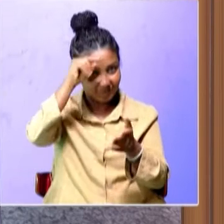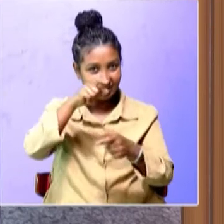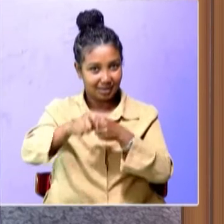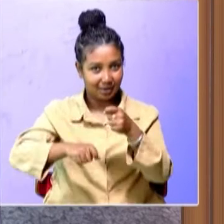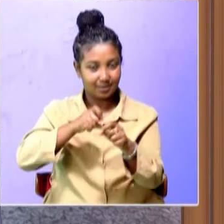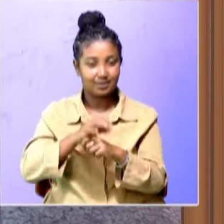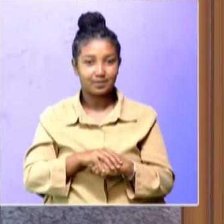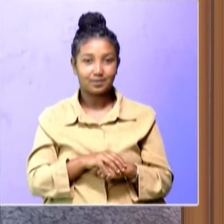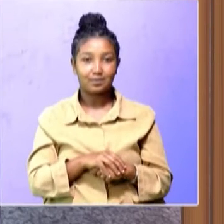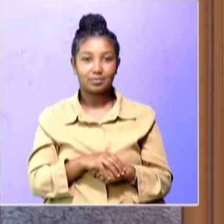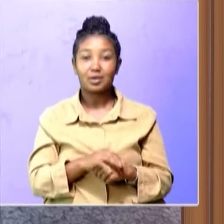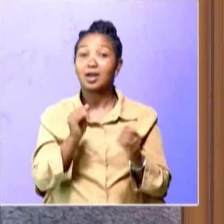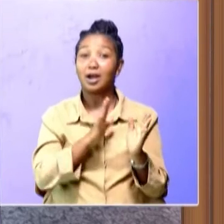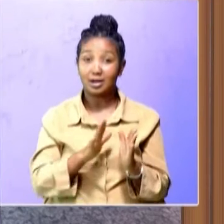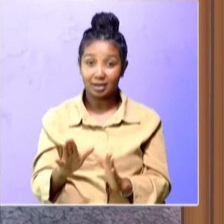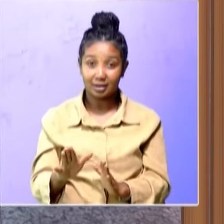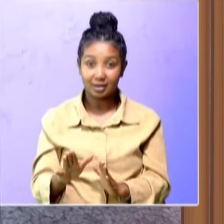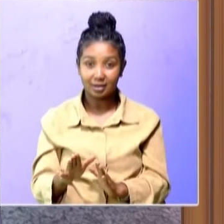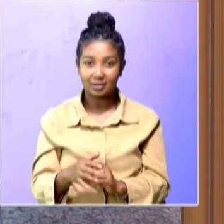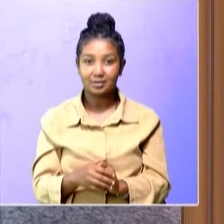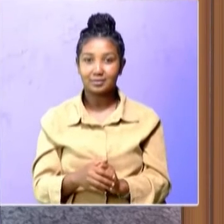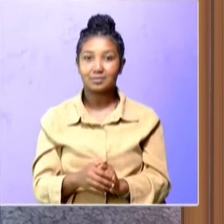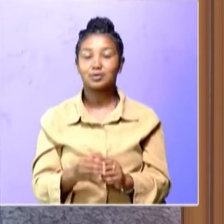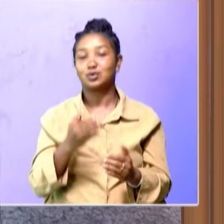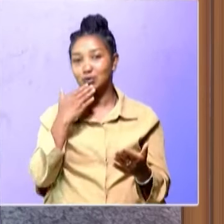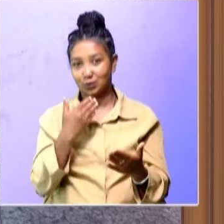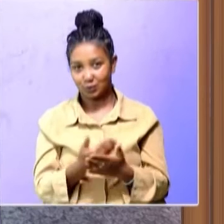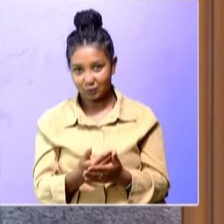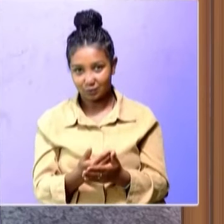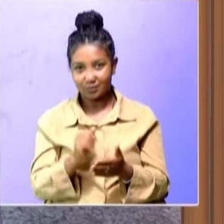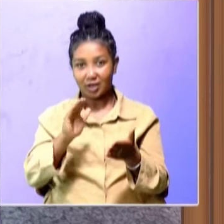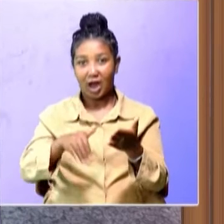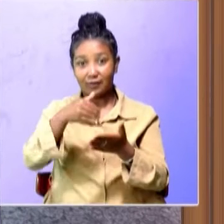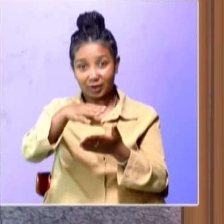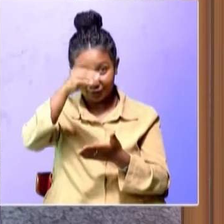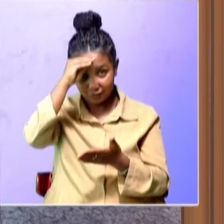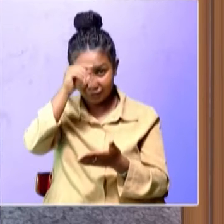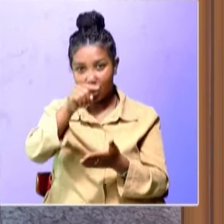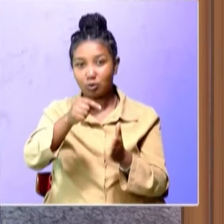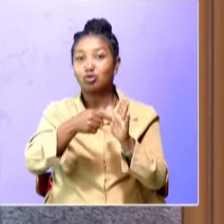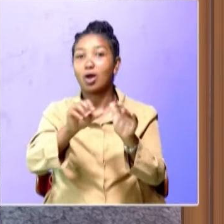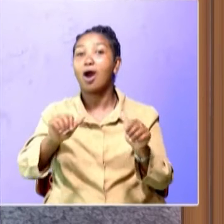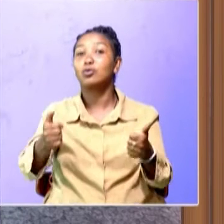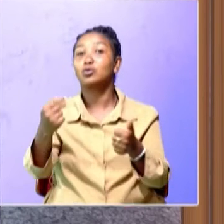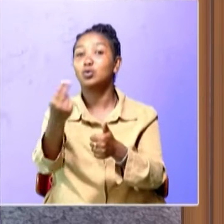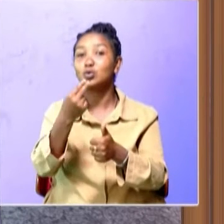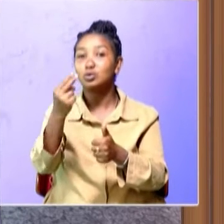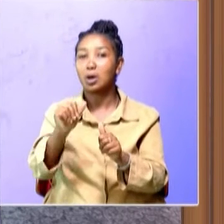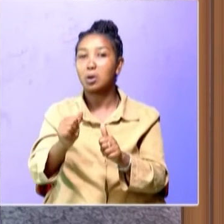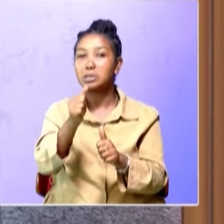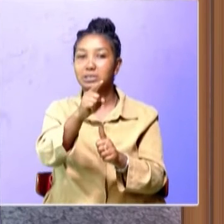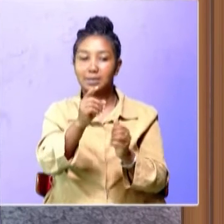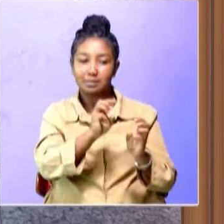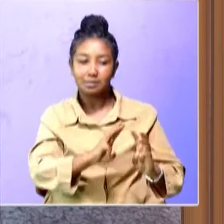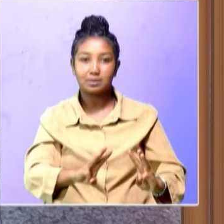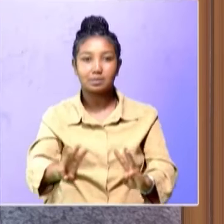year. Are you ready? Good. After this lesson, I will show you how to use some